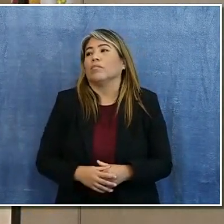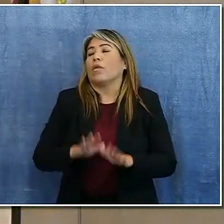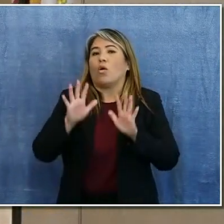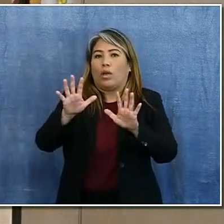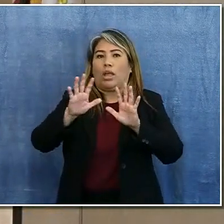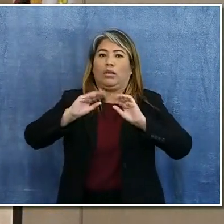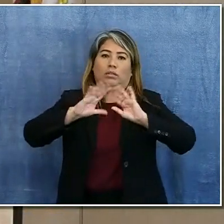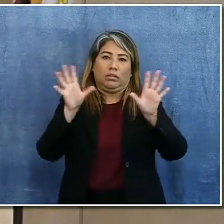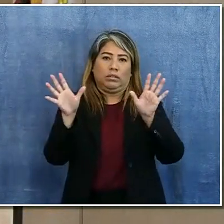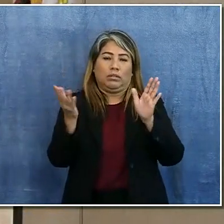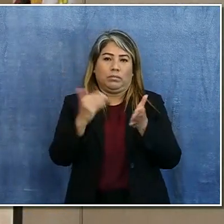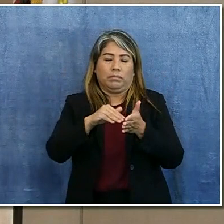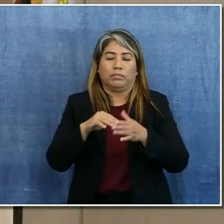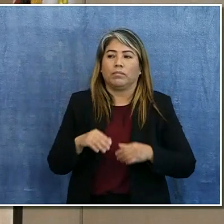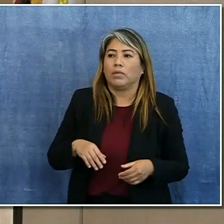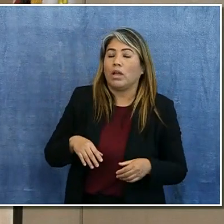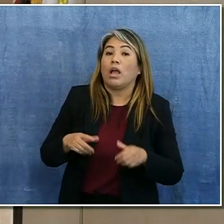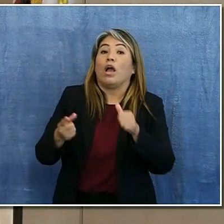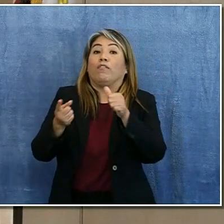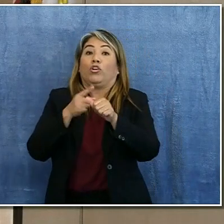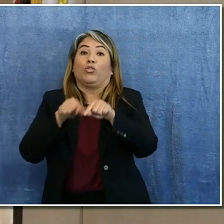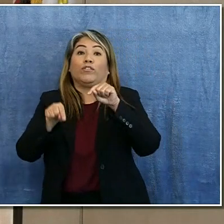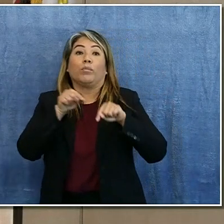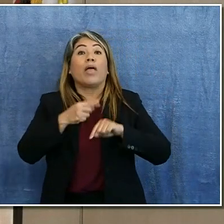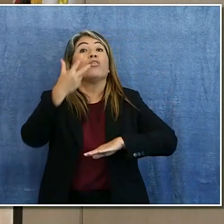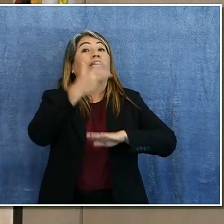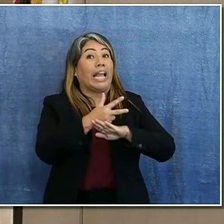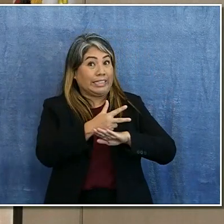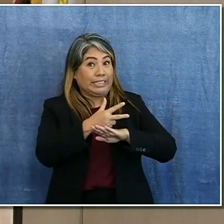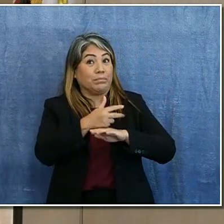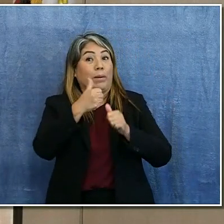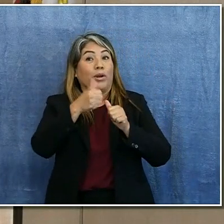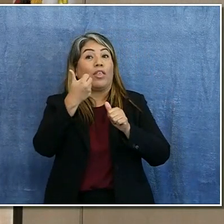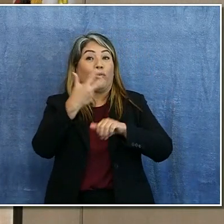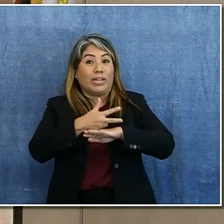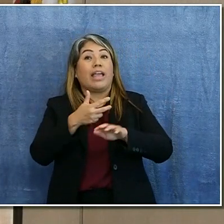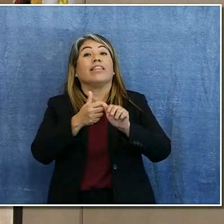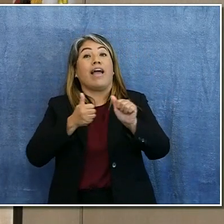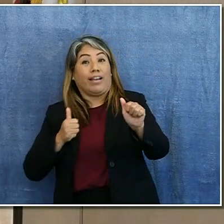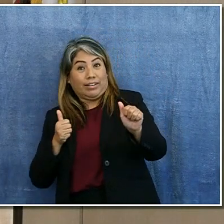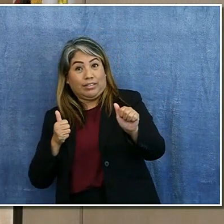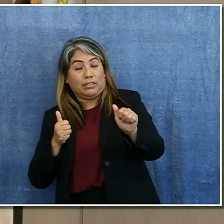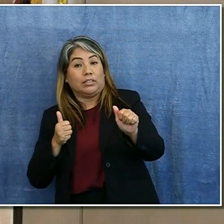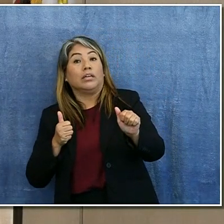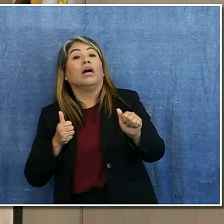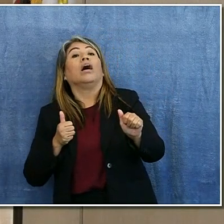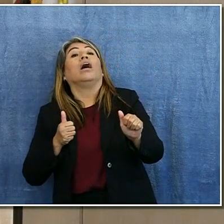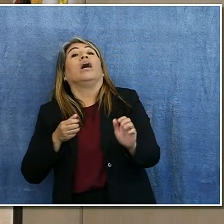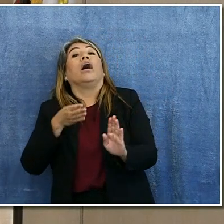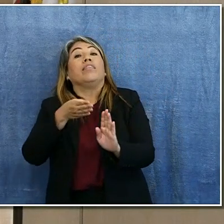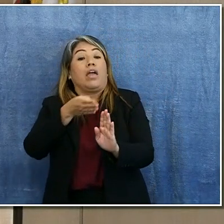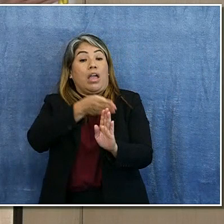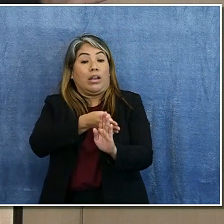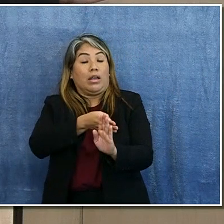So let me explain again. First of all, you have to go back 3 days, a 3-day lag. And then from that point back